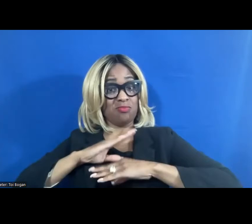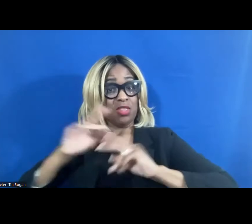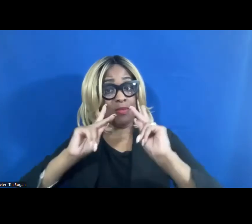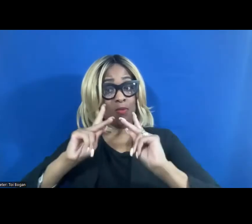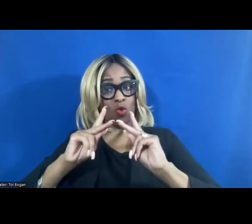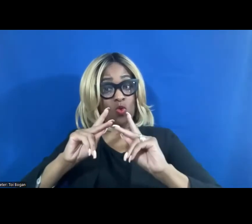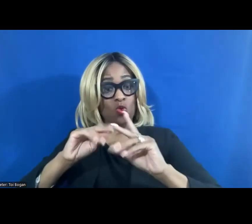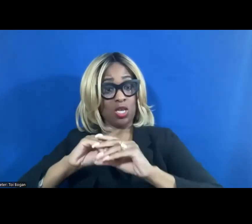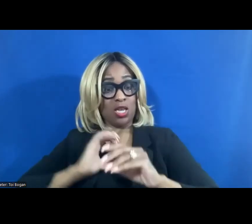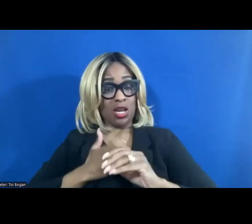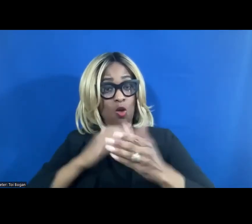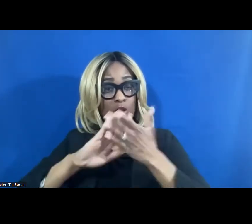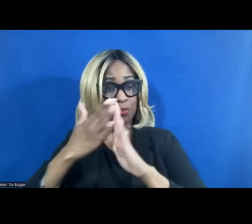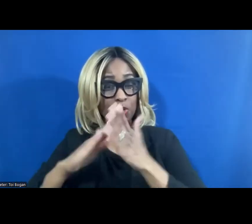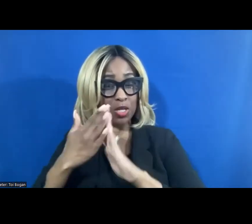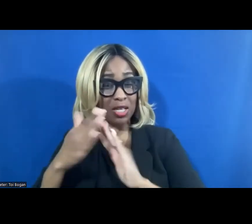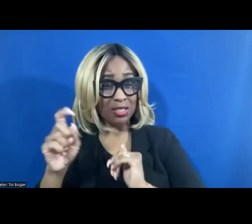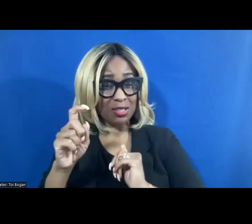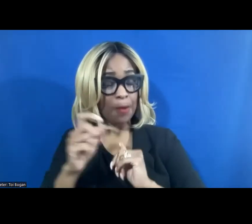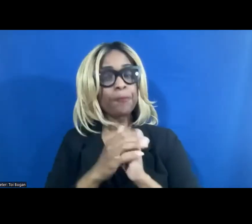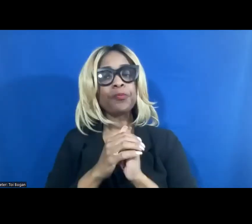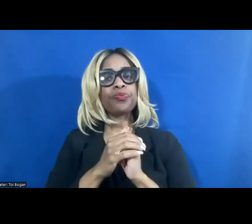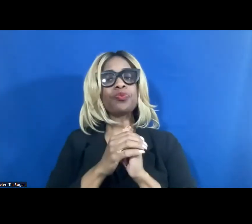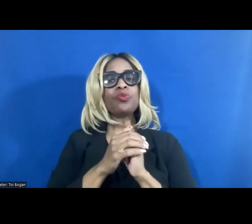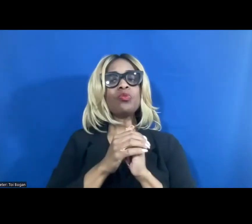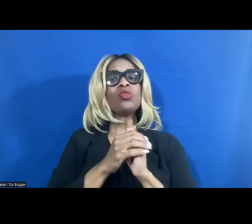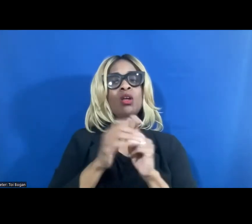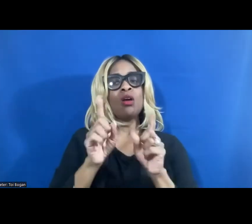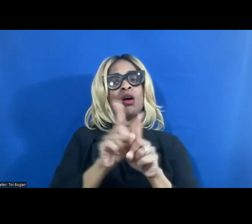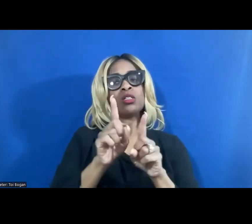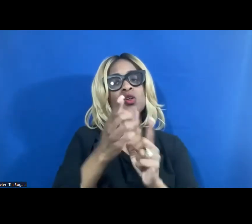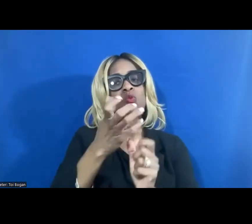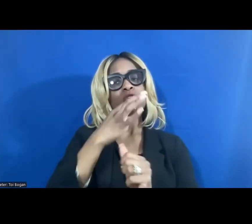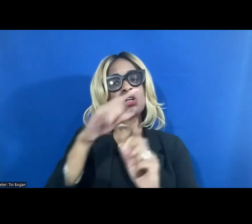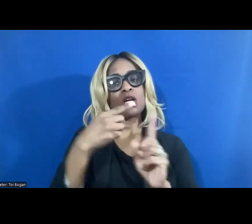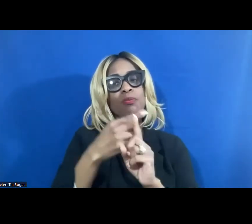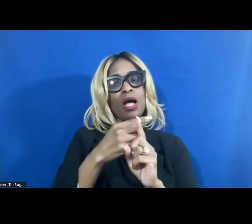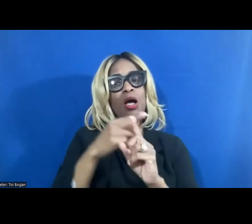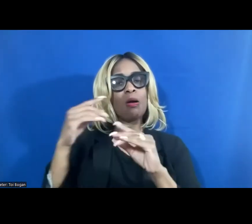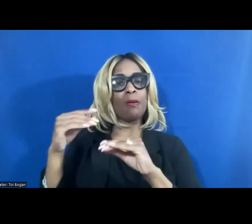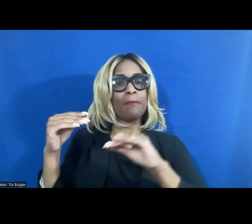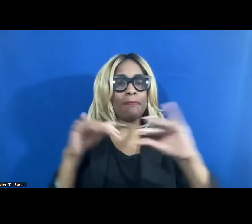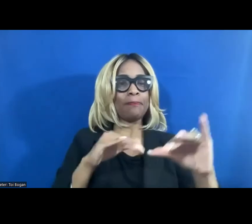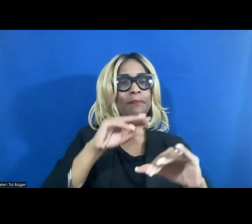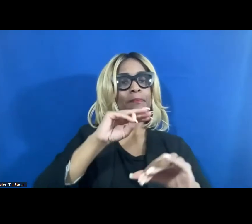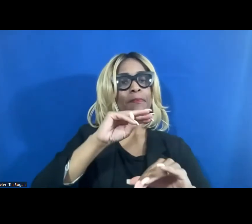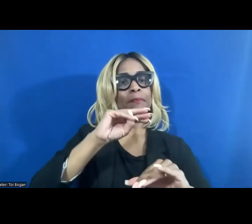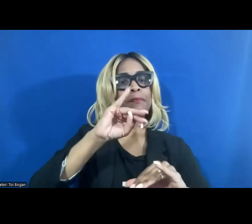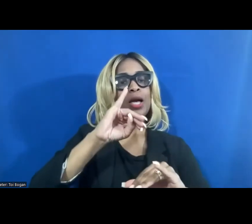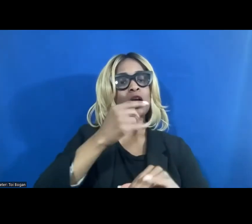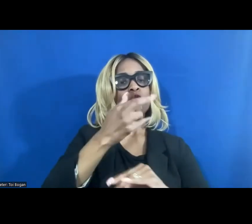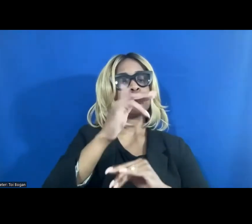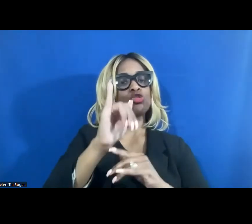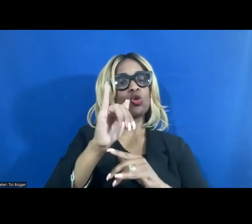Now, one of the things I also want to talk about, I talked about migratory farm worker. And